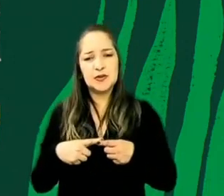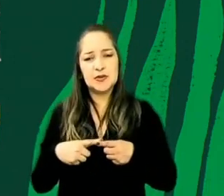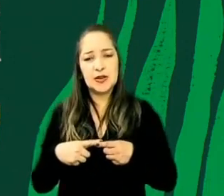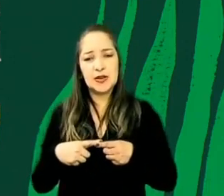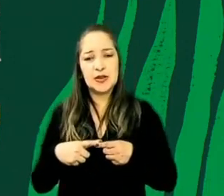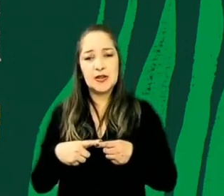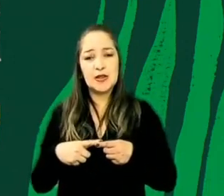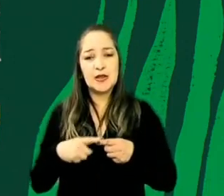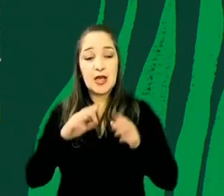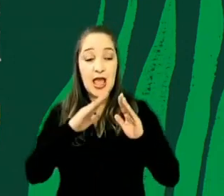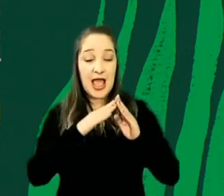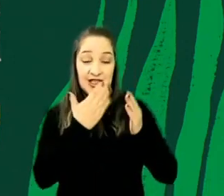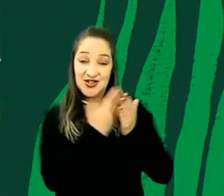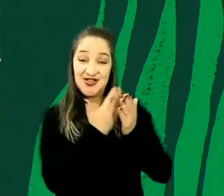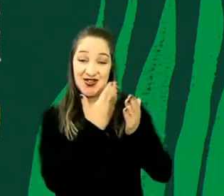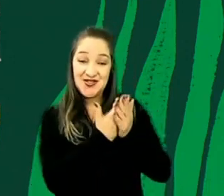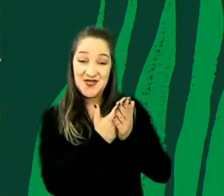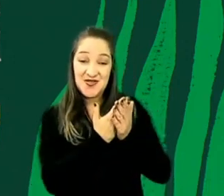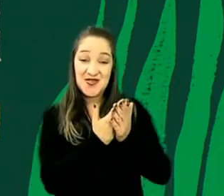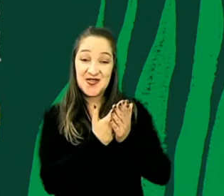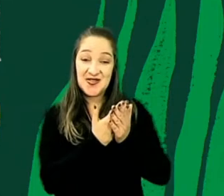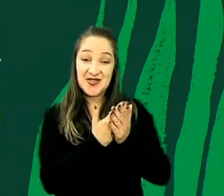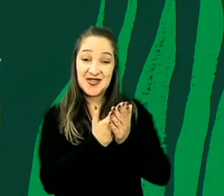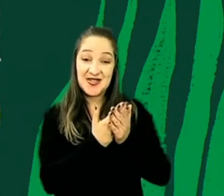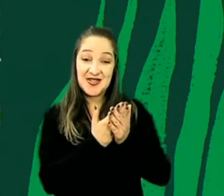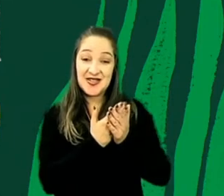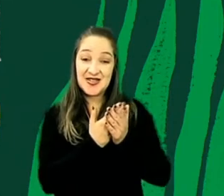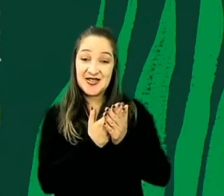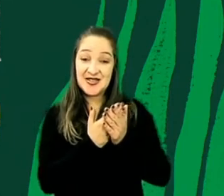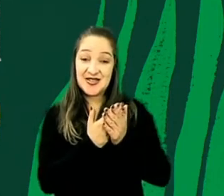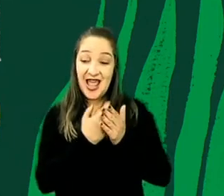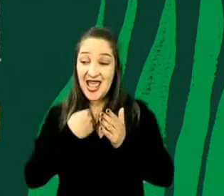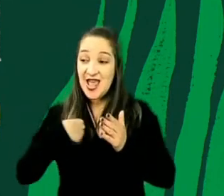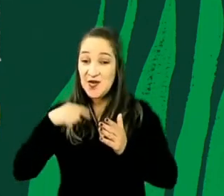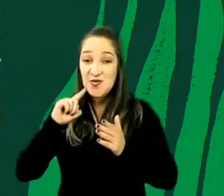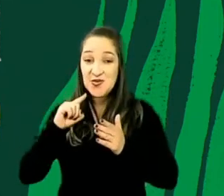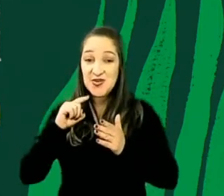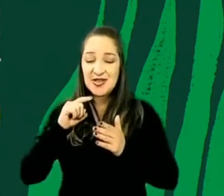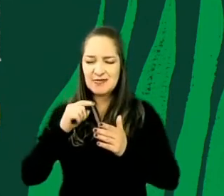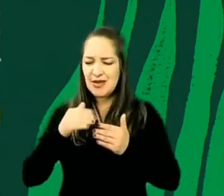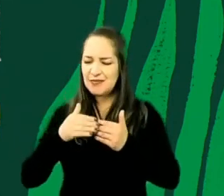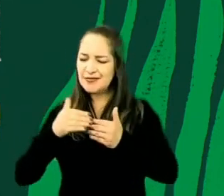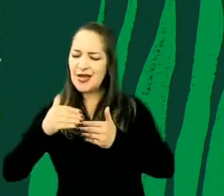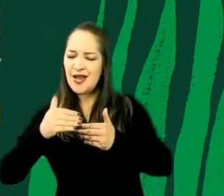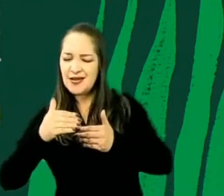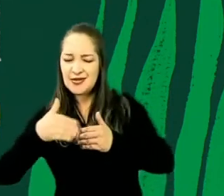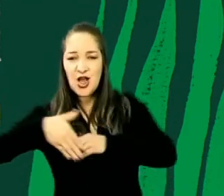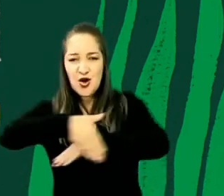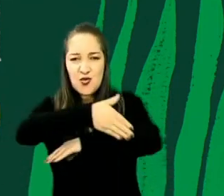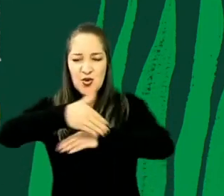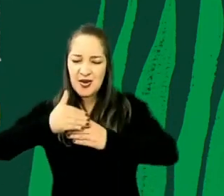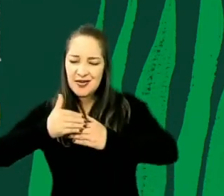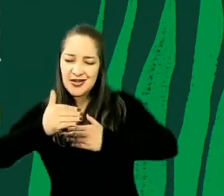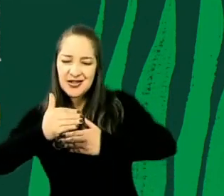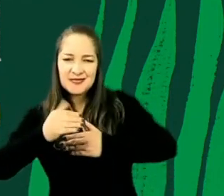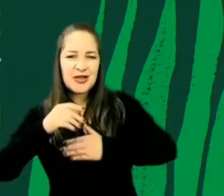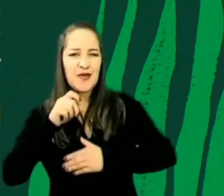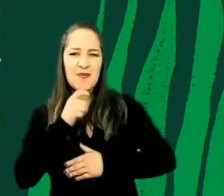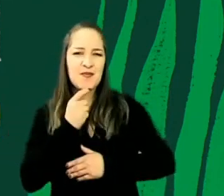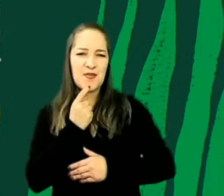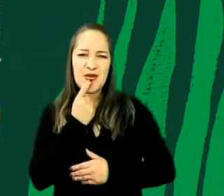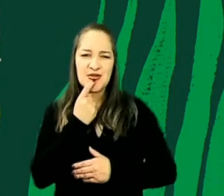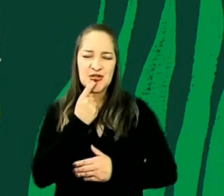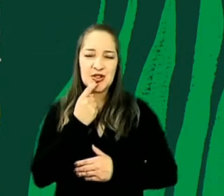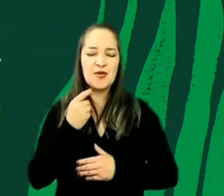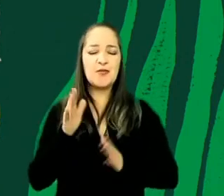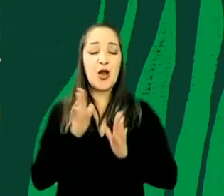So we're just, you know, it's just great for people to understand. And there's a great new book called The Three Mothers. And